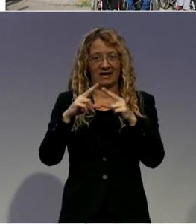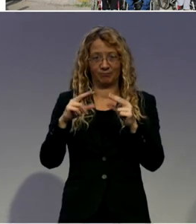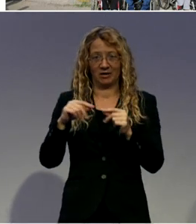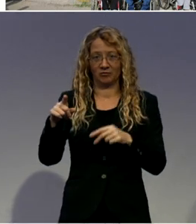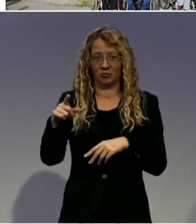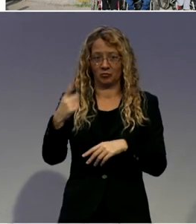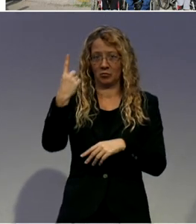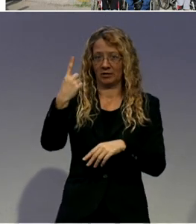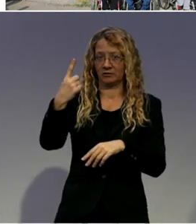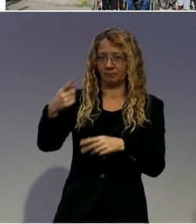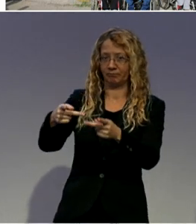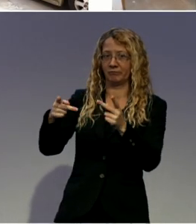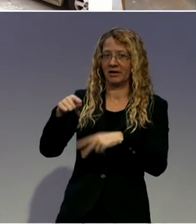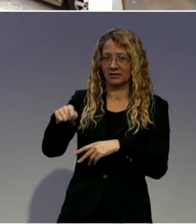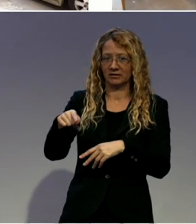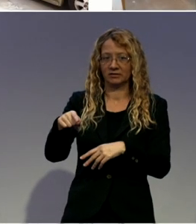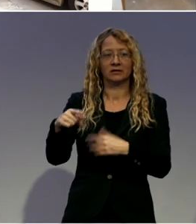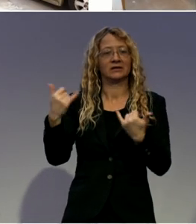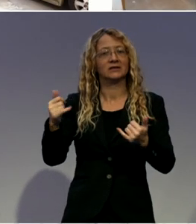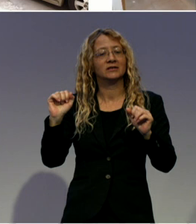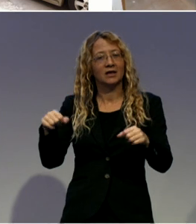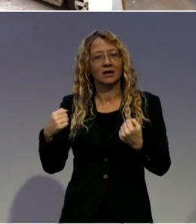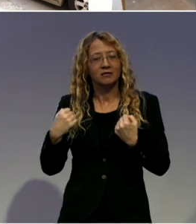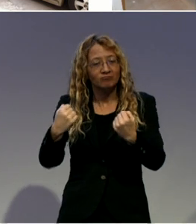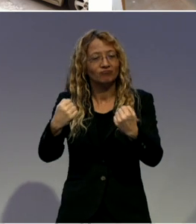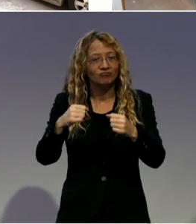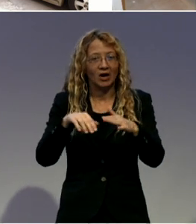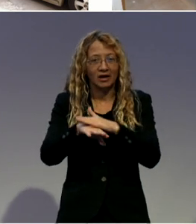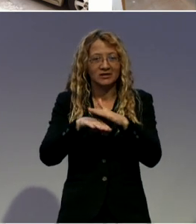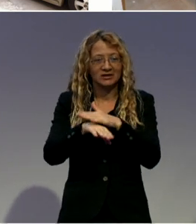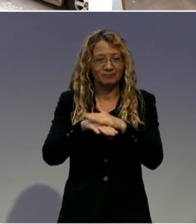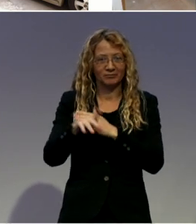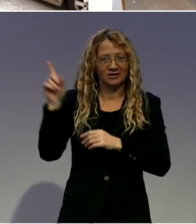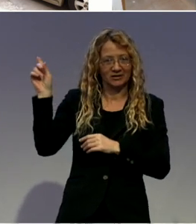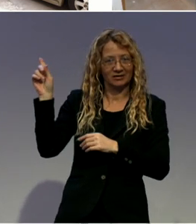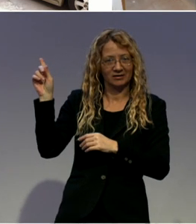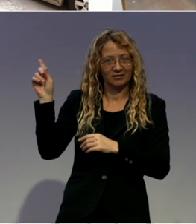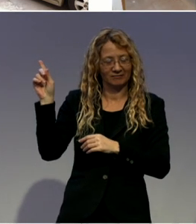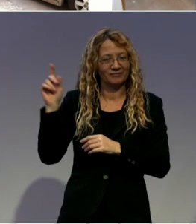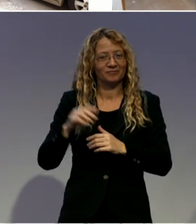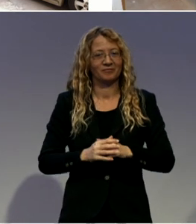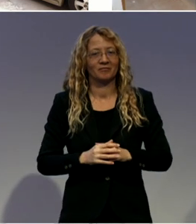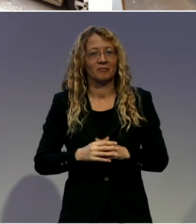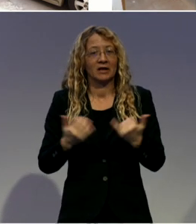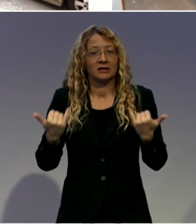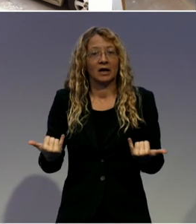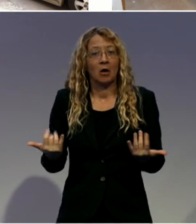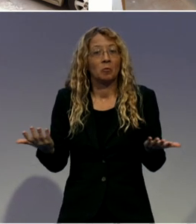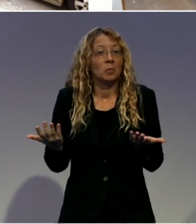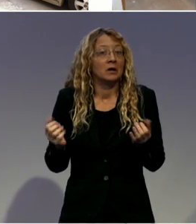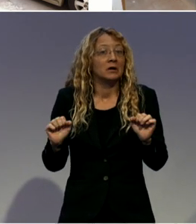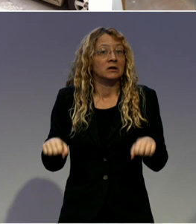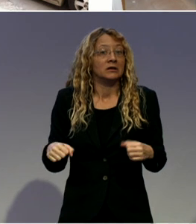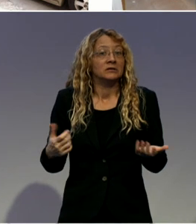have accessible transport. Let's see what they want to do with their transport. So we decided to do a project called